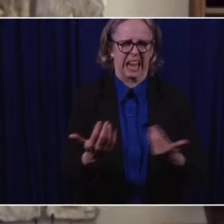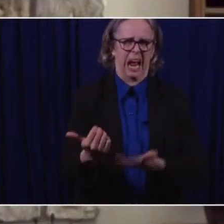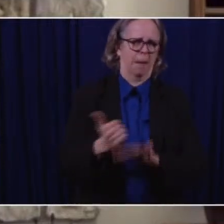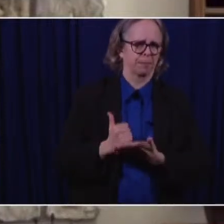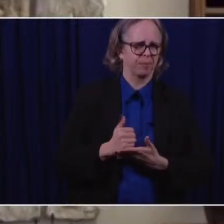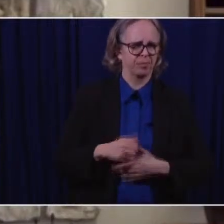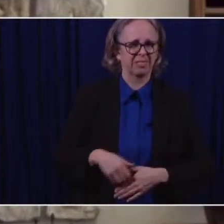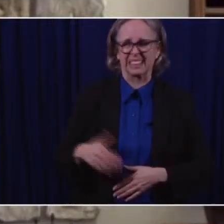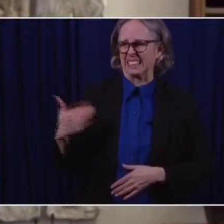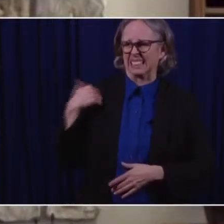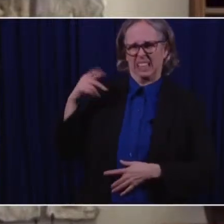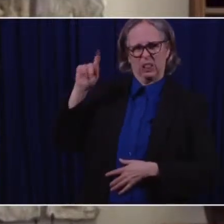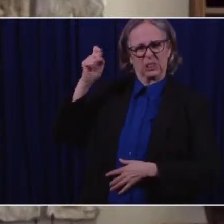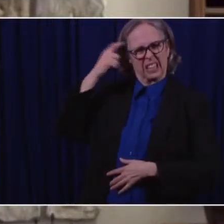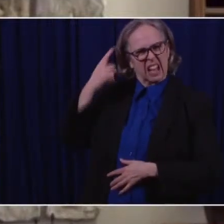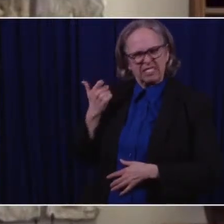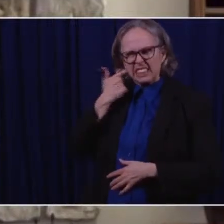ago,